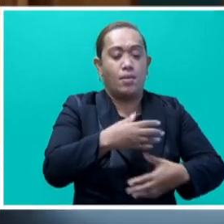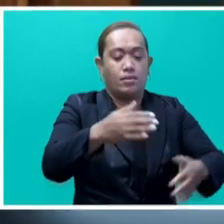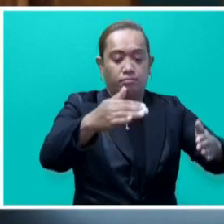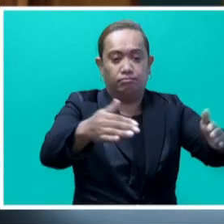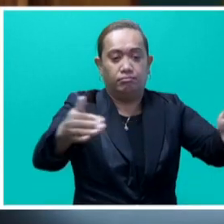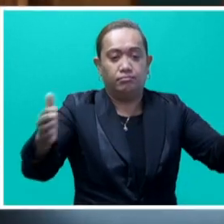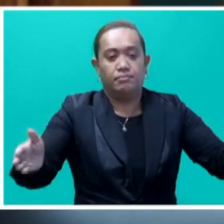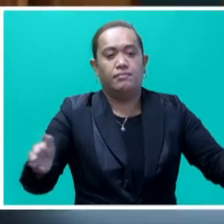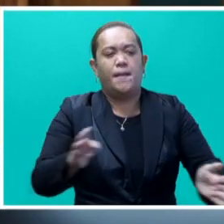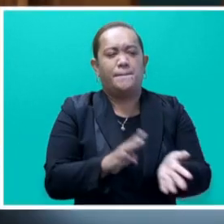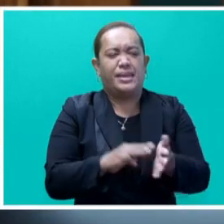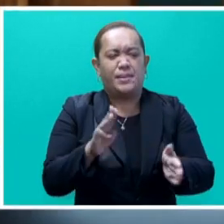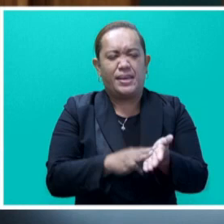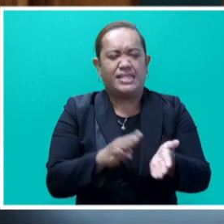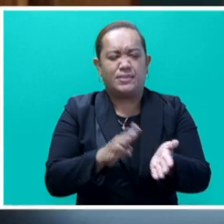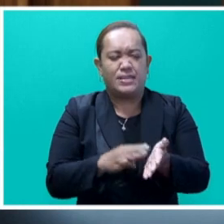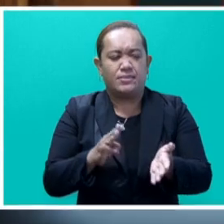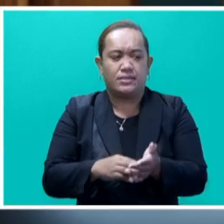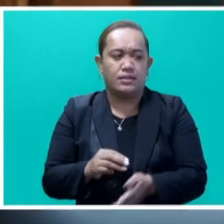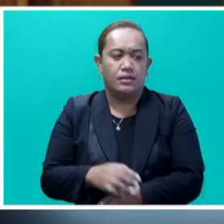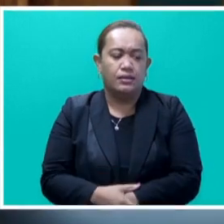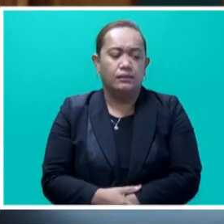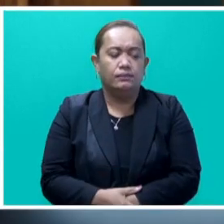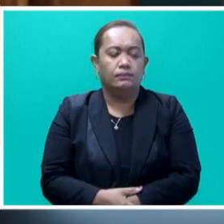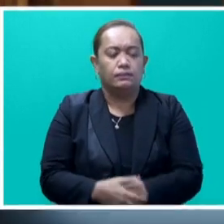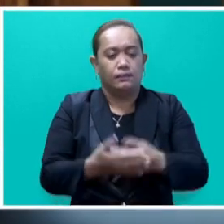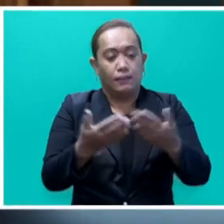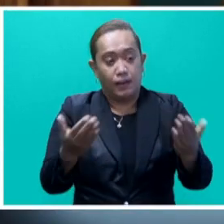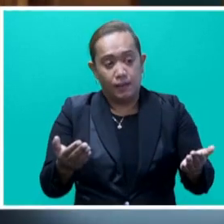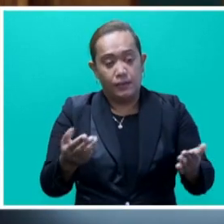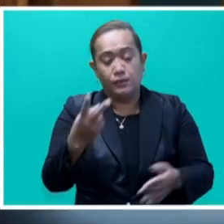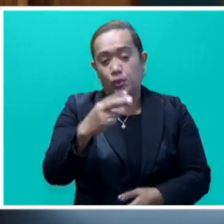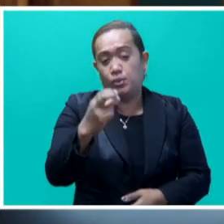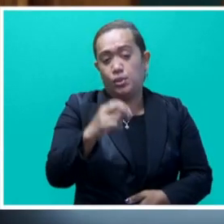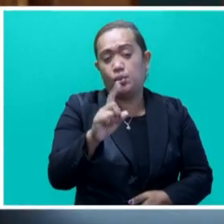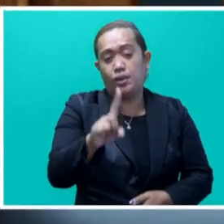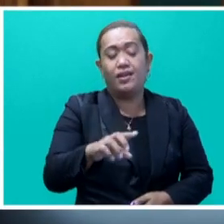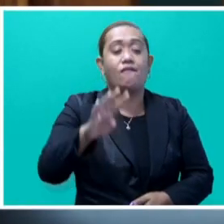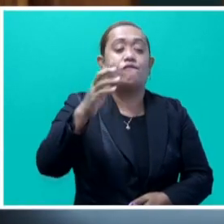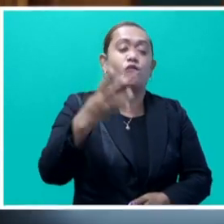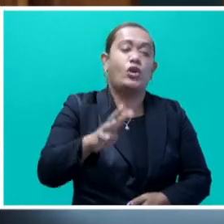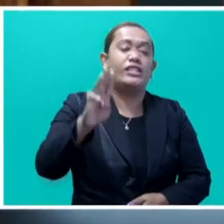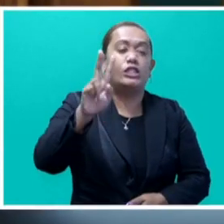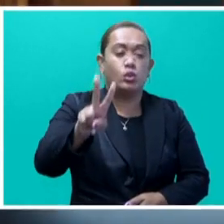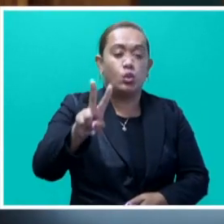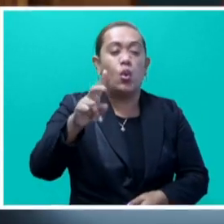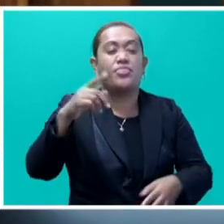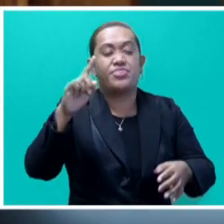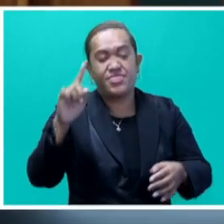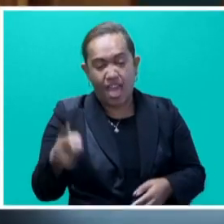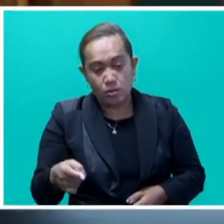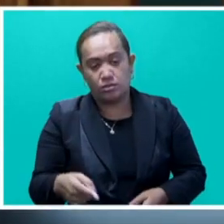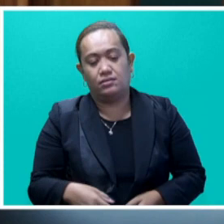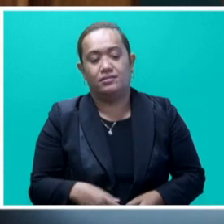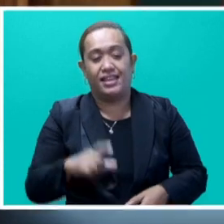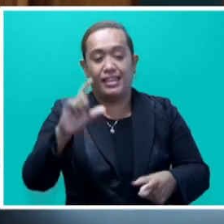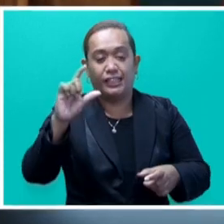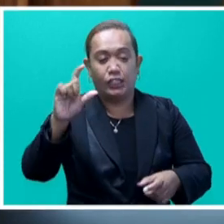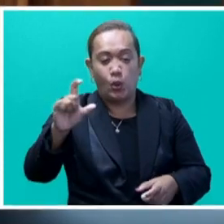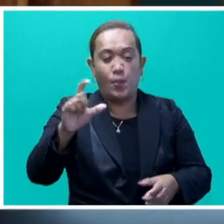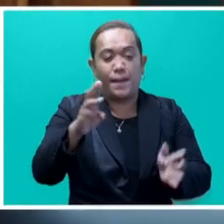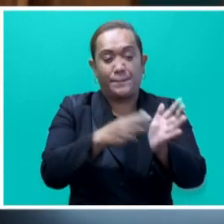21,572 cubic meters, 2021 forecast is 42,000 cubic meters. Honorable